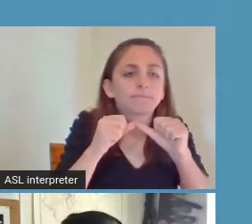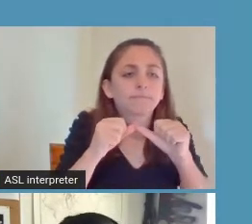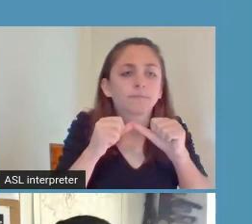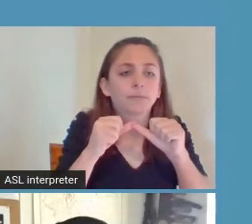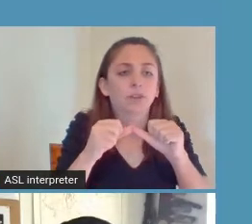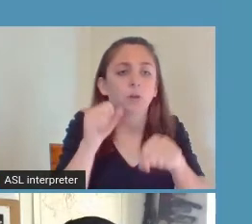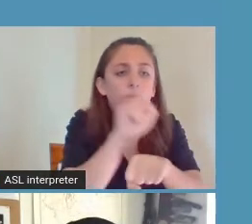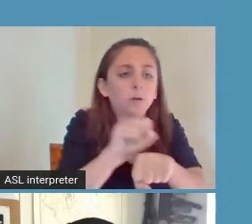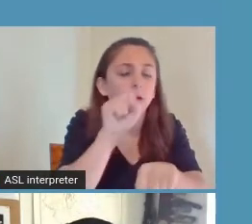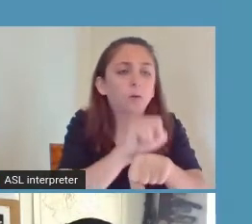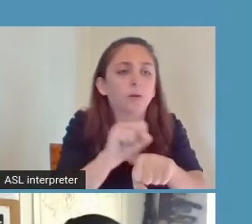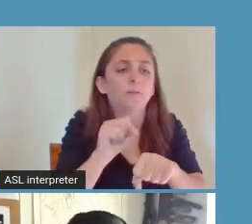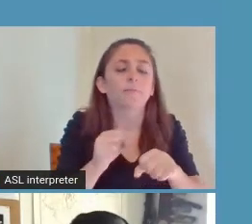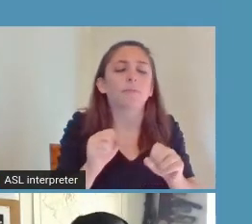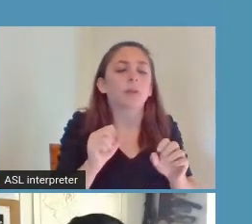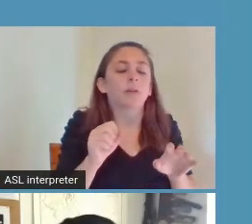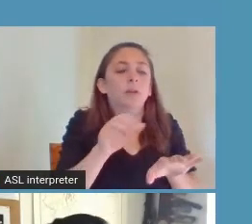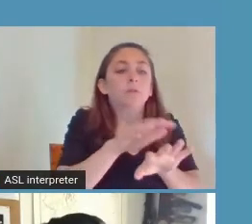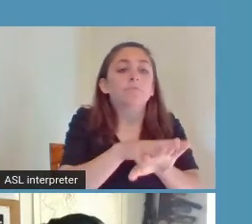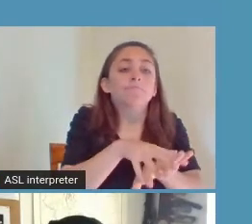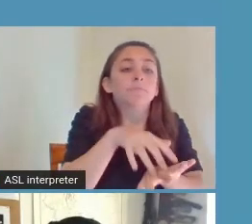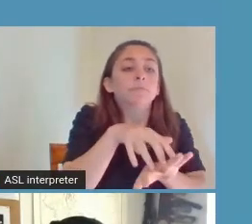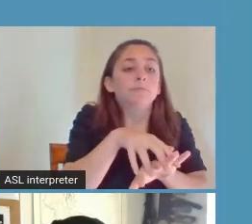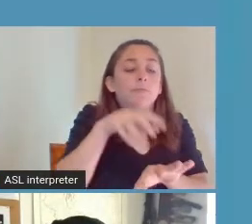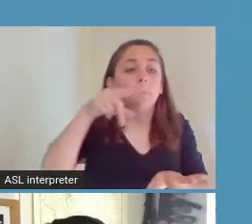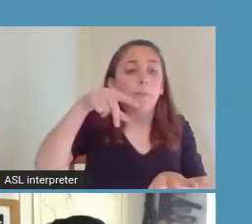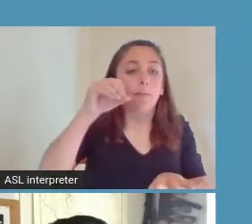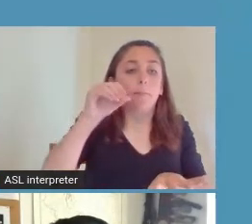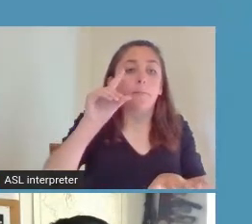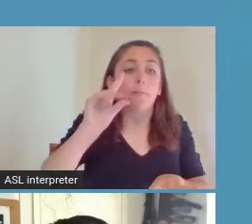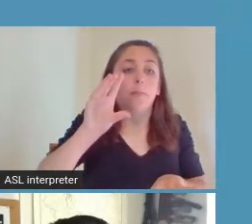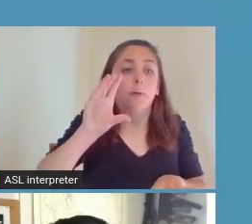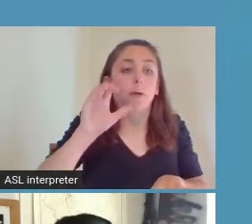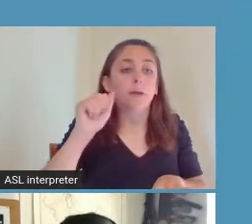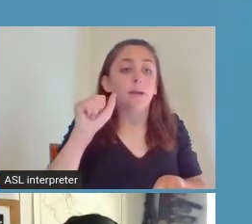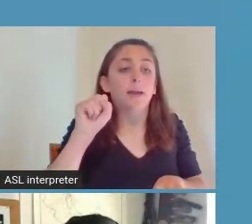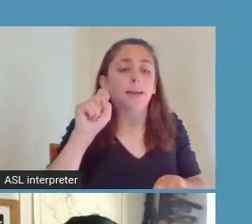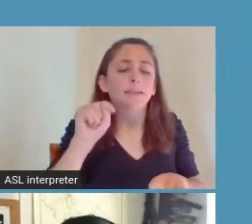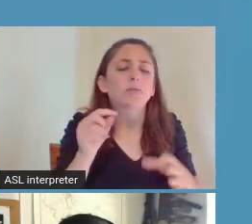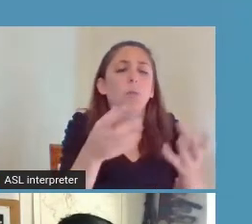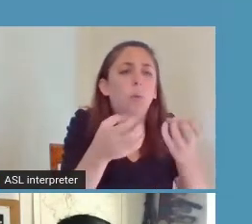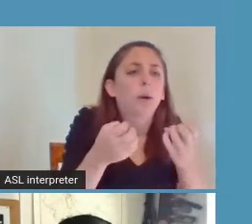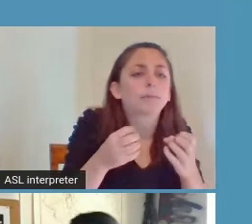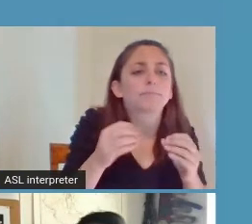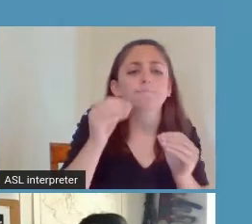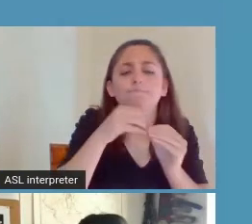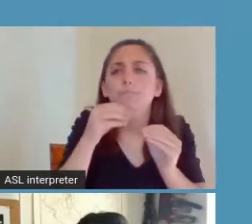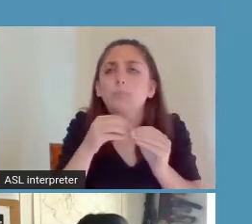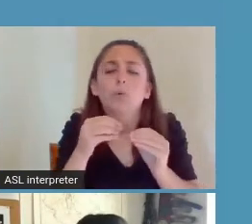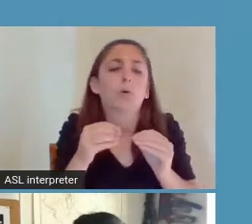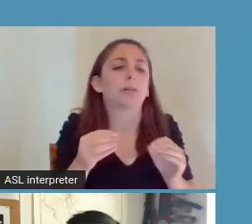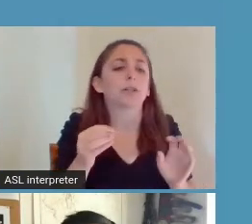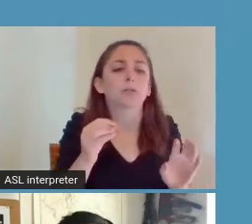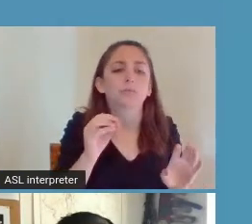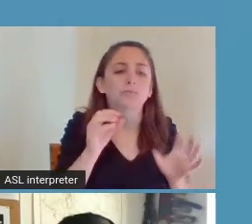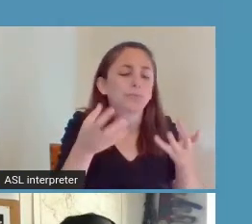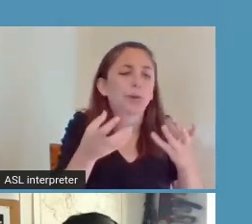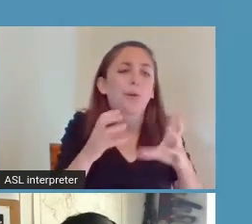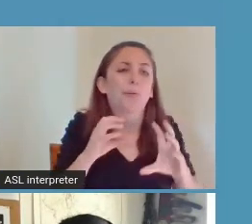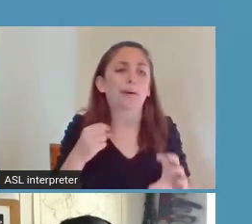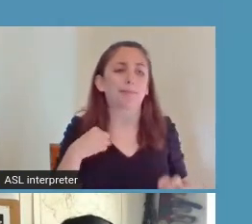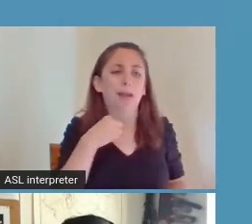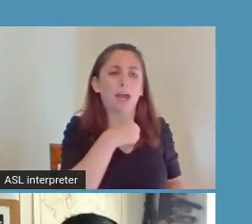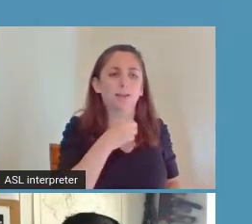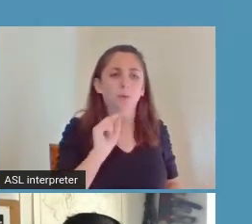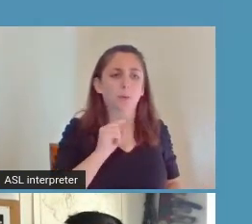only Indigenous podcast about artists. If someone wants to develop something, I would be more than happy to encourage them, to support